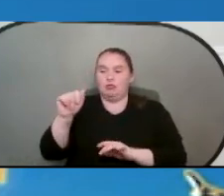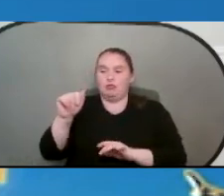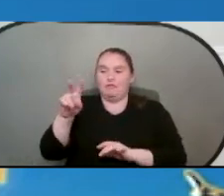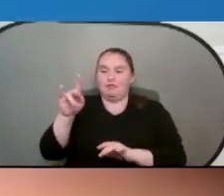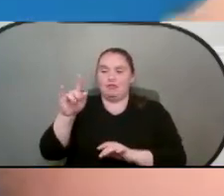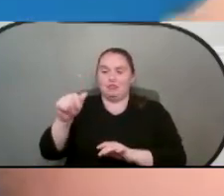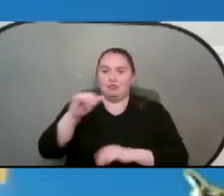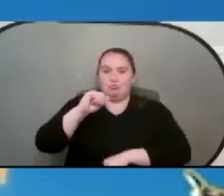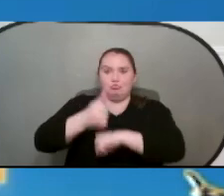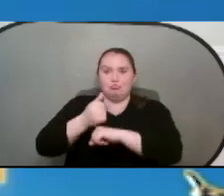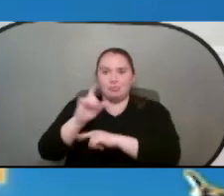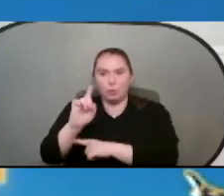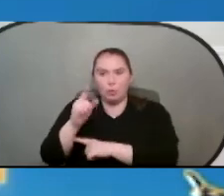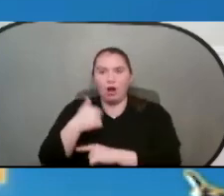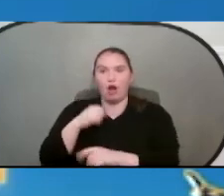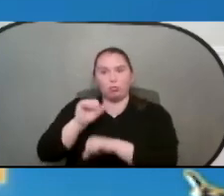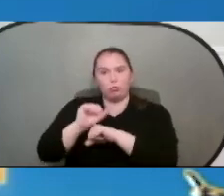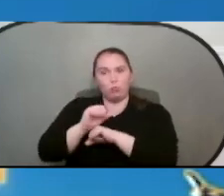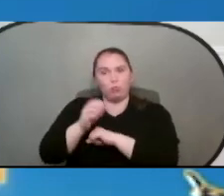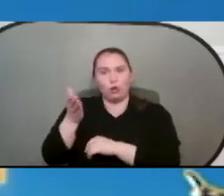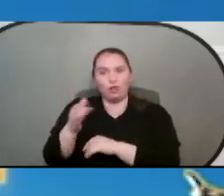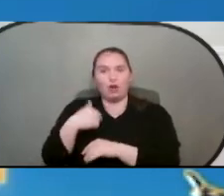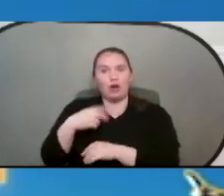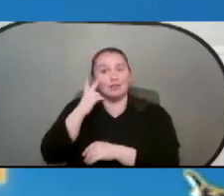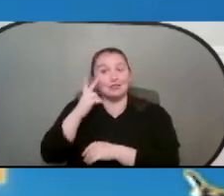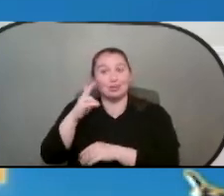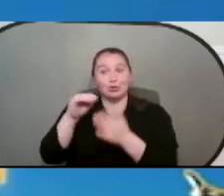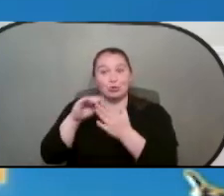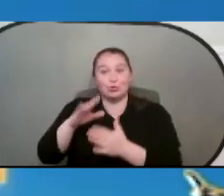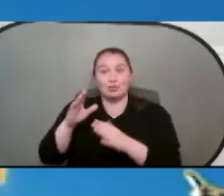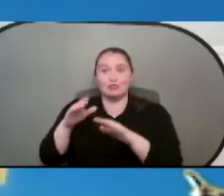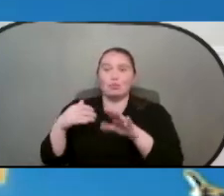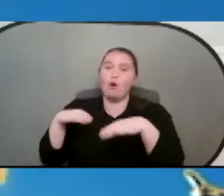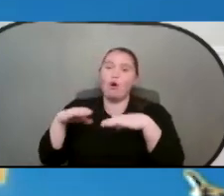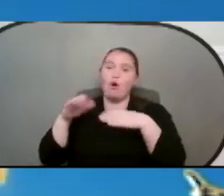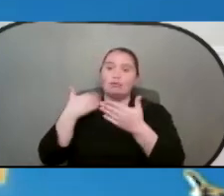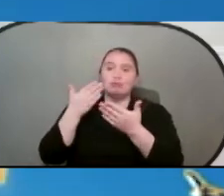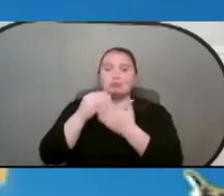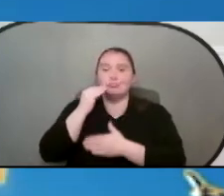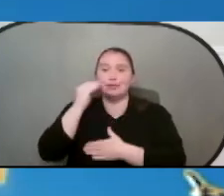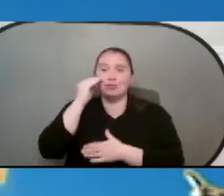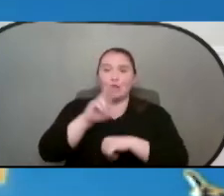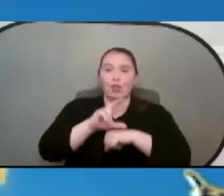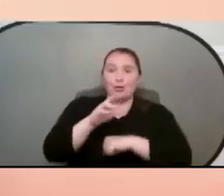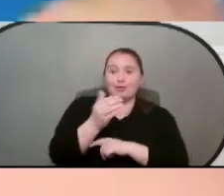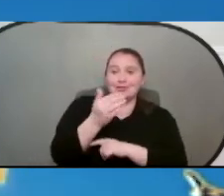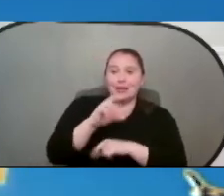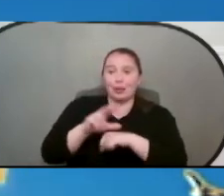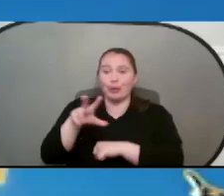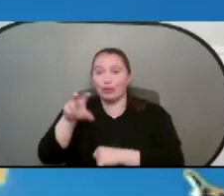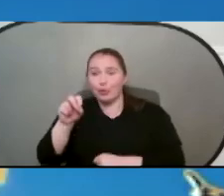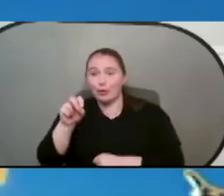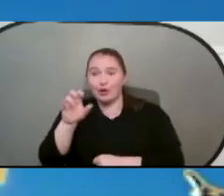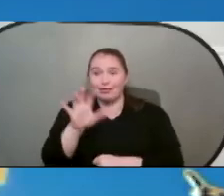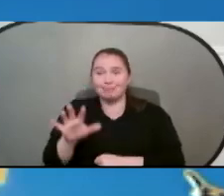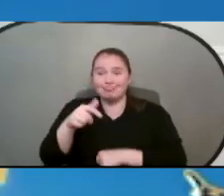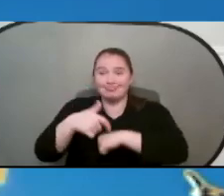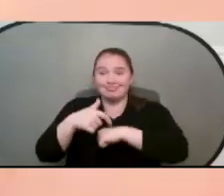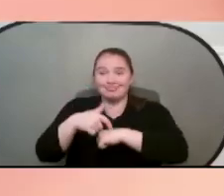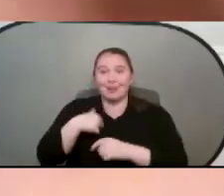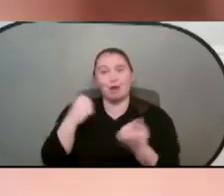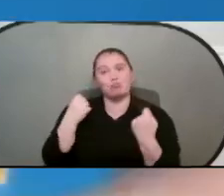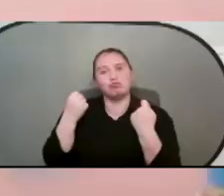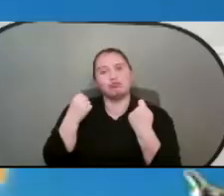and I work around there and I do see all the kids walking home at 315-330 because I'm around that area every day.